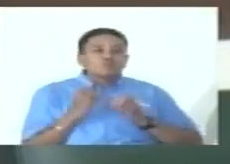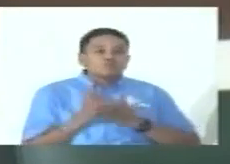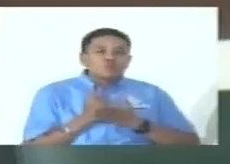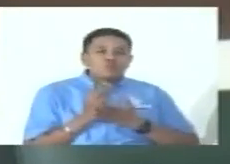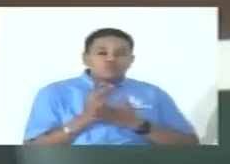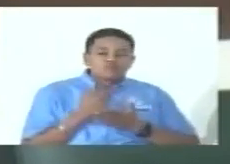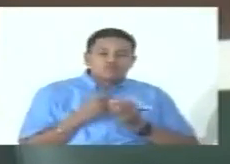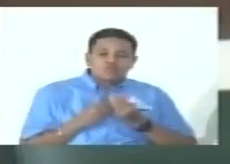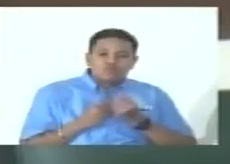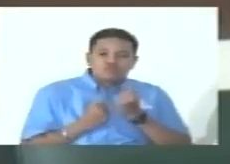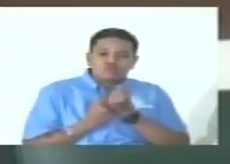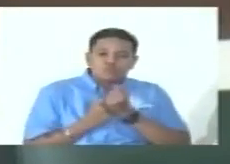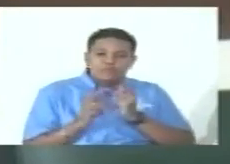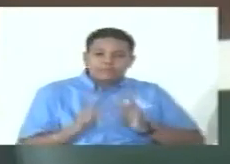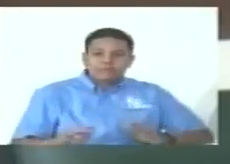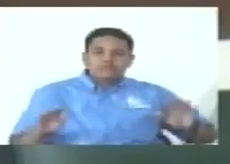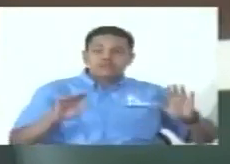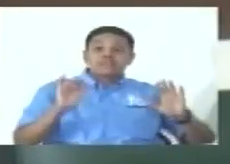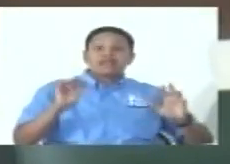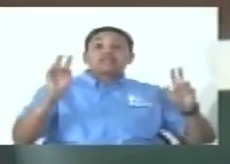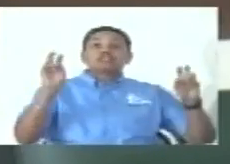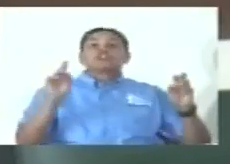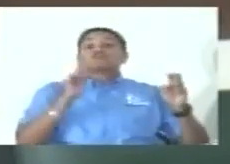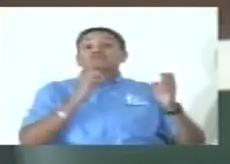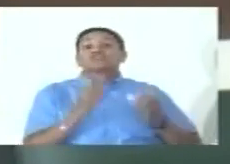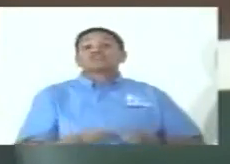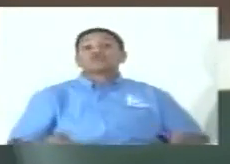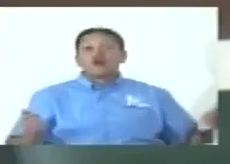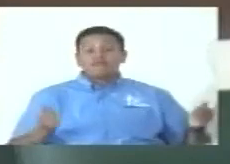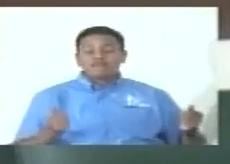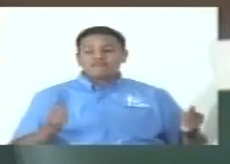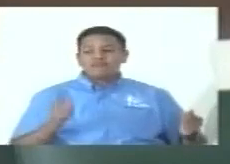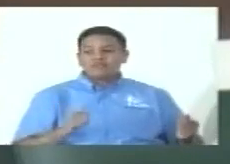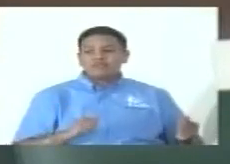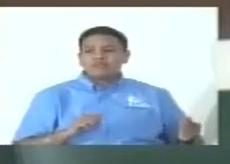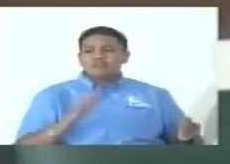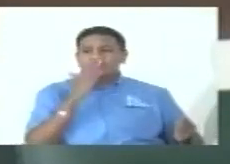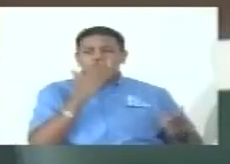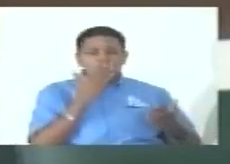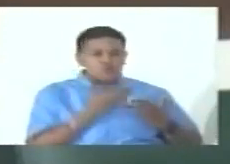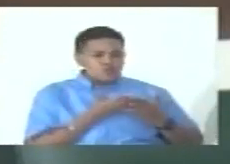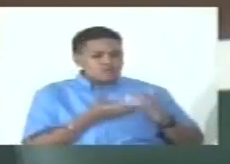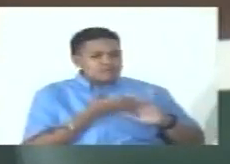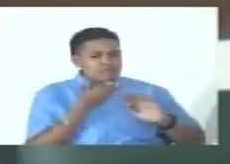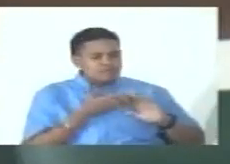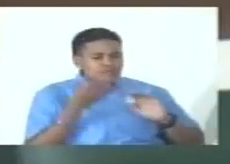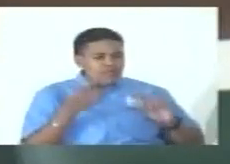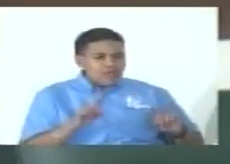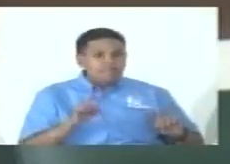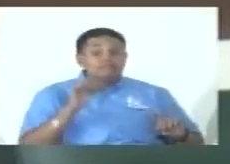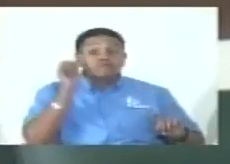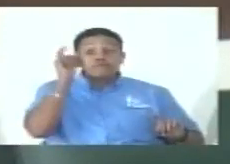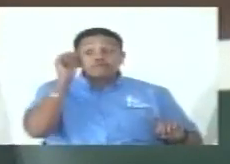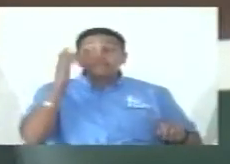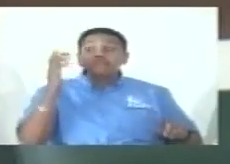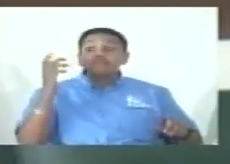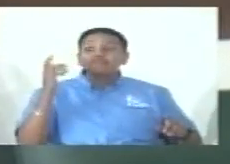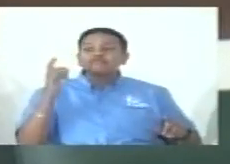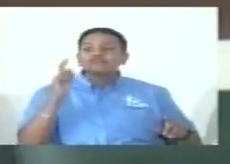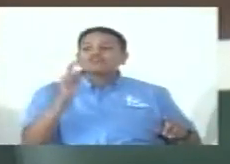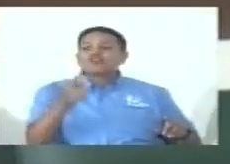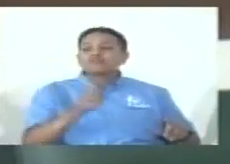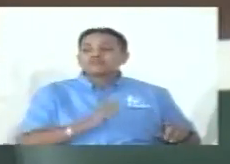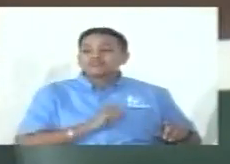was resolved, and it was to bear me in good stead subsequently. I thought it was